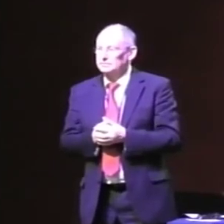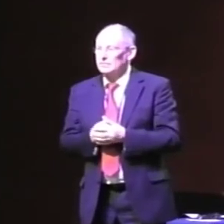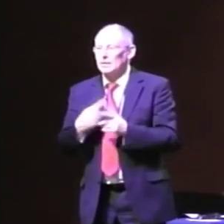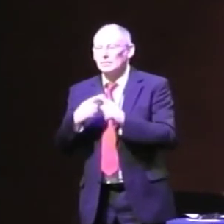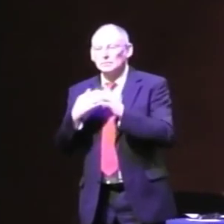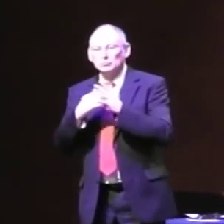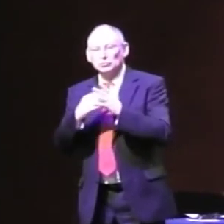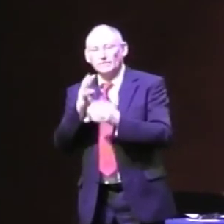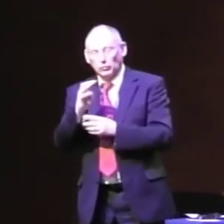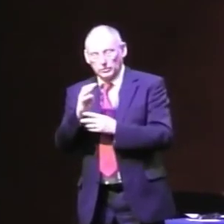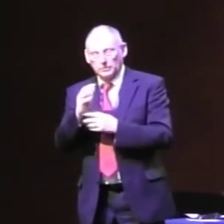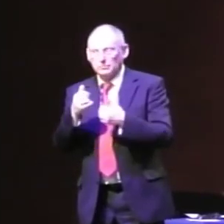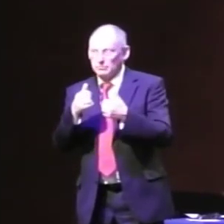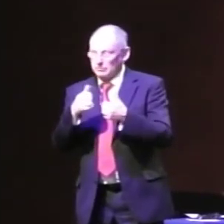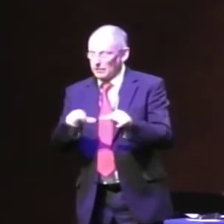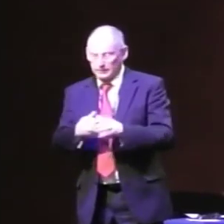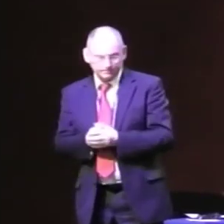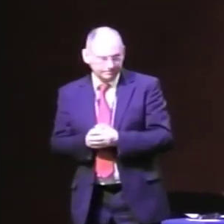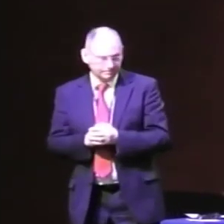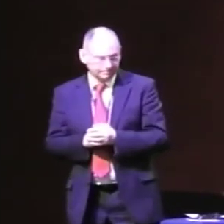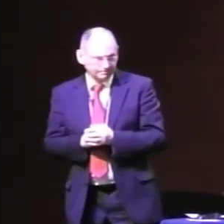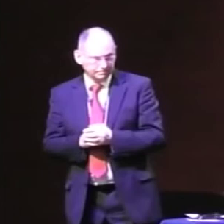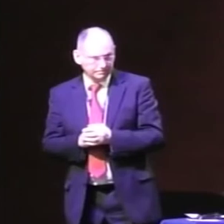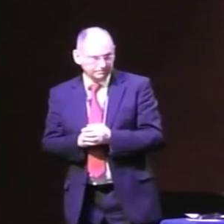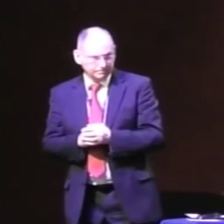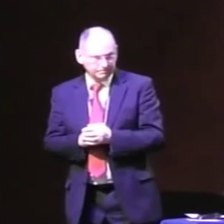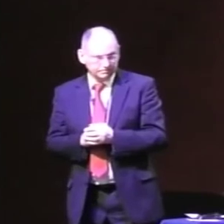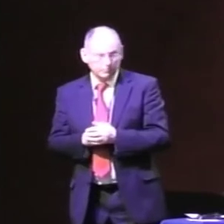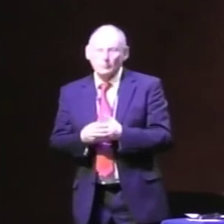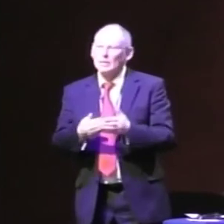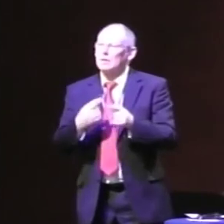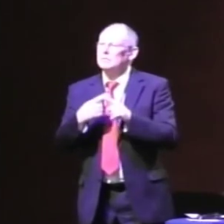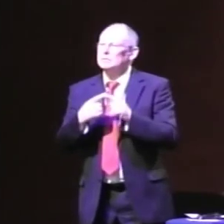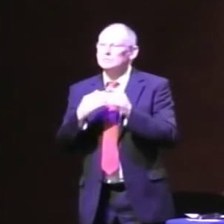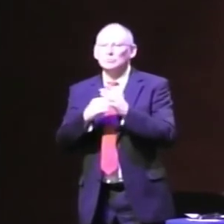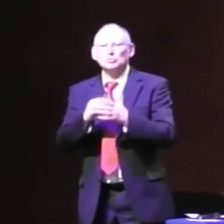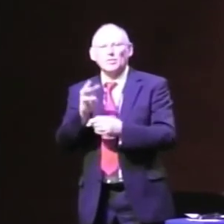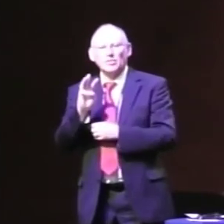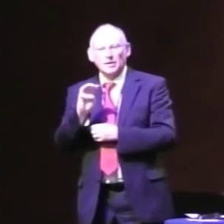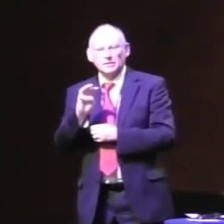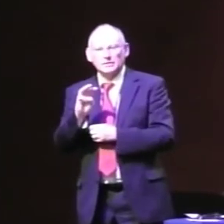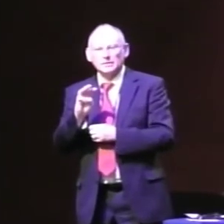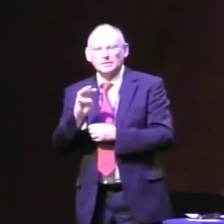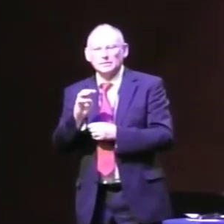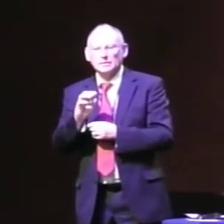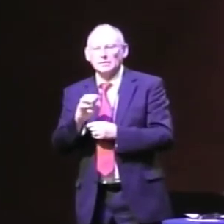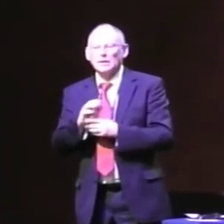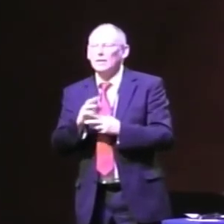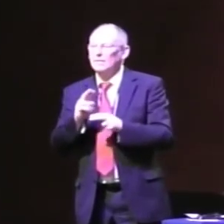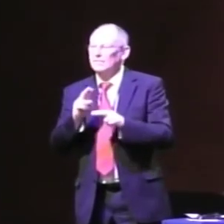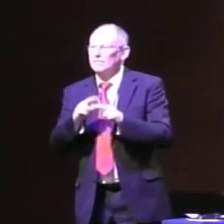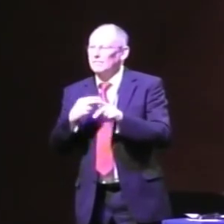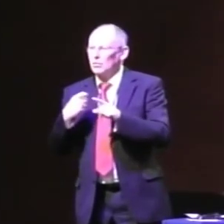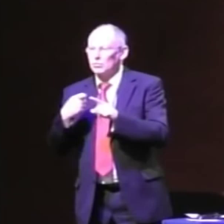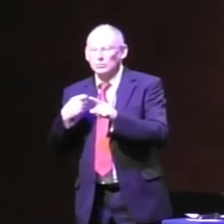Emergency motion 14 is carried. Now move to emergency motion 13, Karen Phoenix Falkirk,